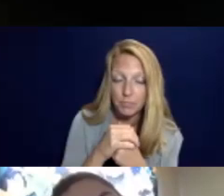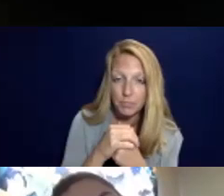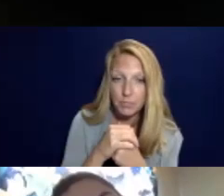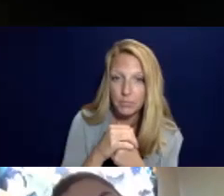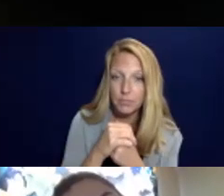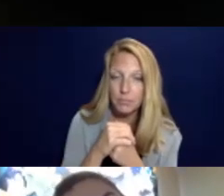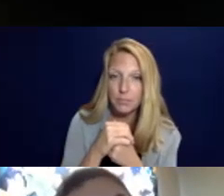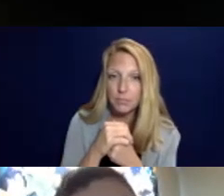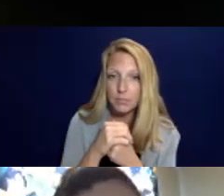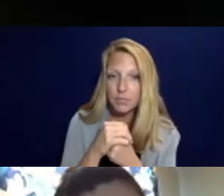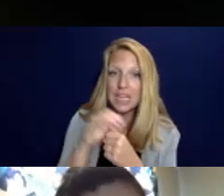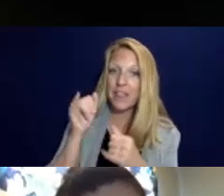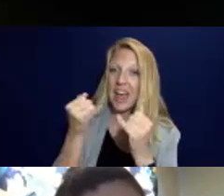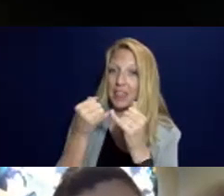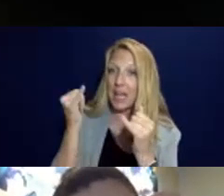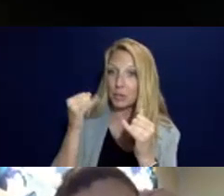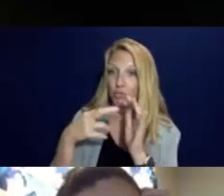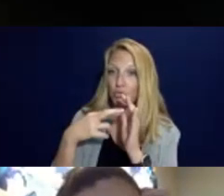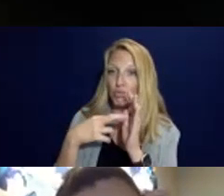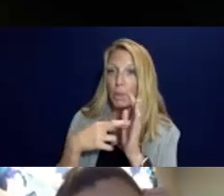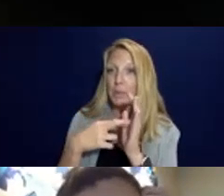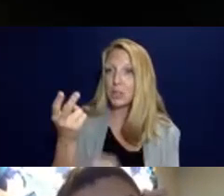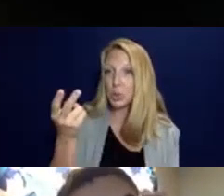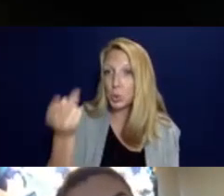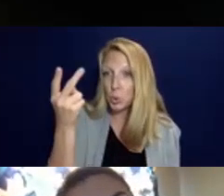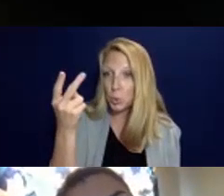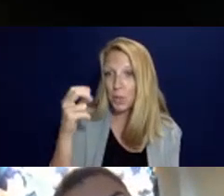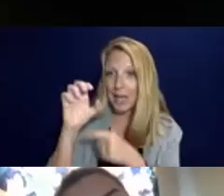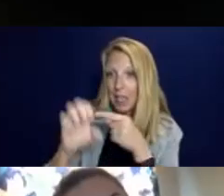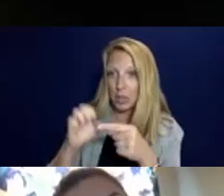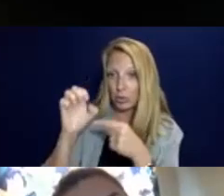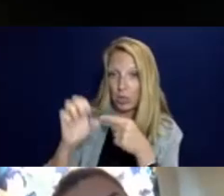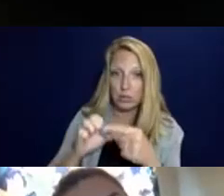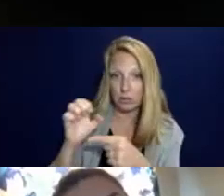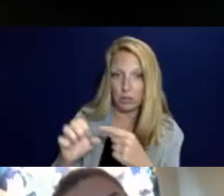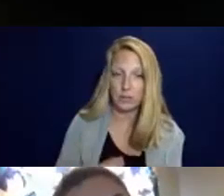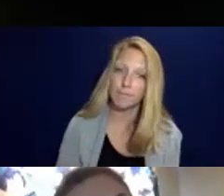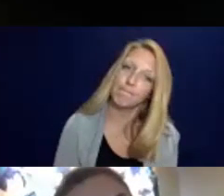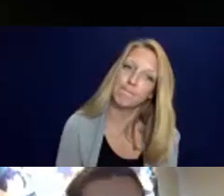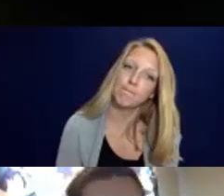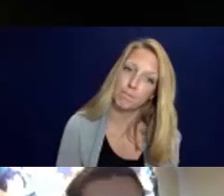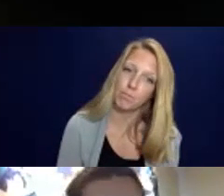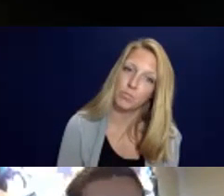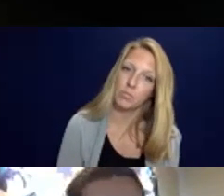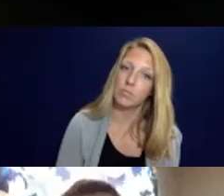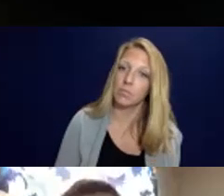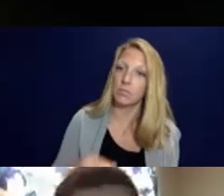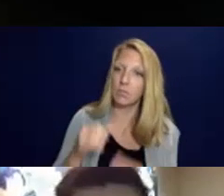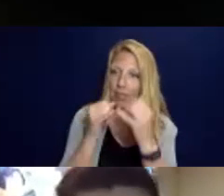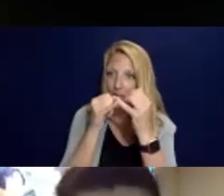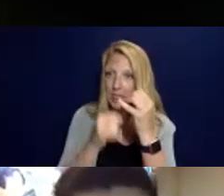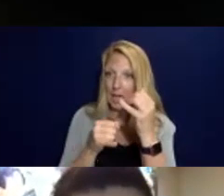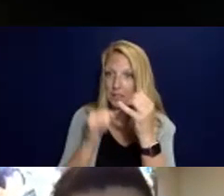represents 2 electrons. Let me get an arrow here. So that line